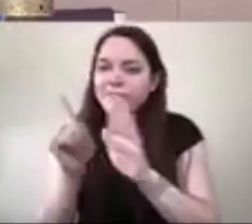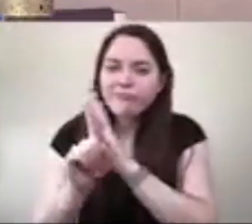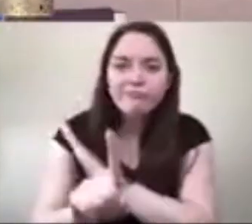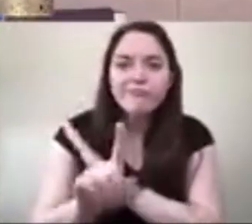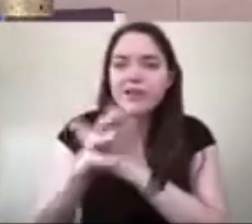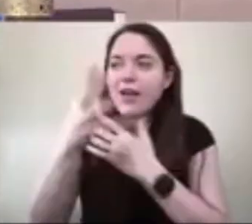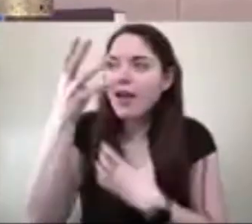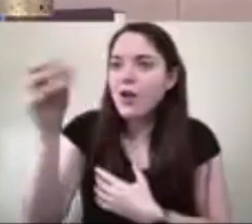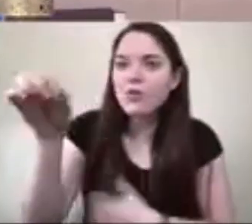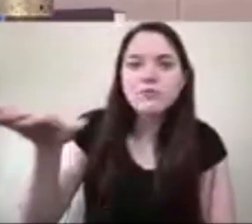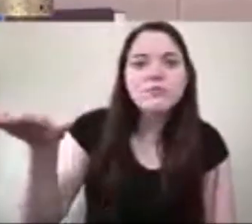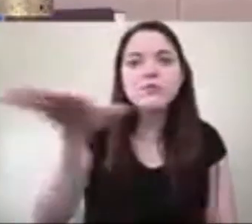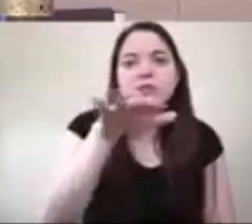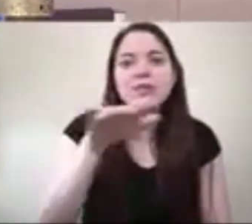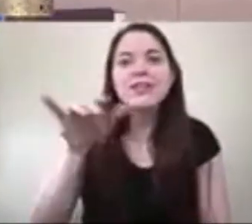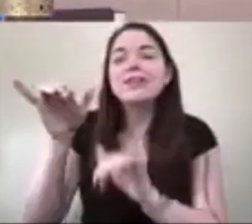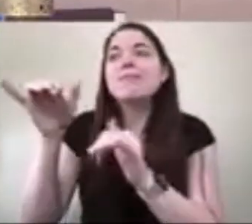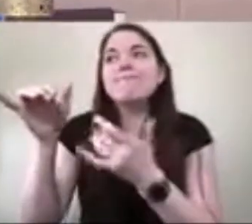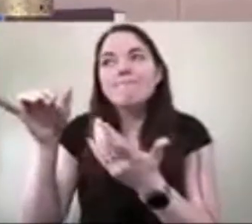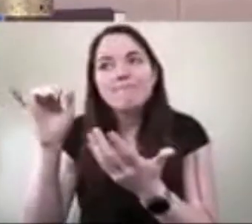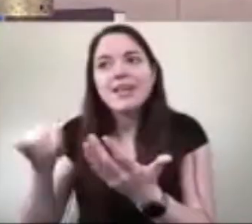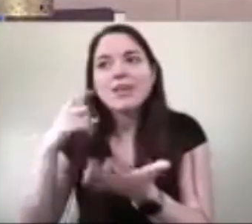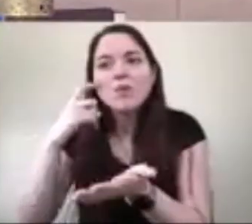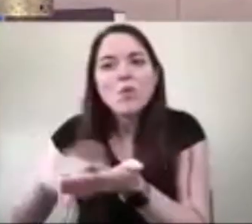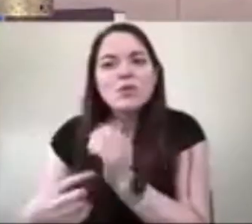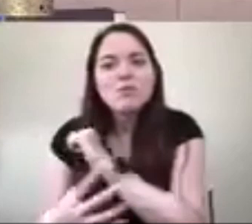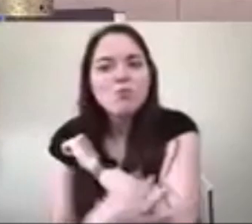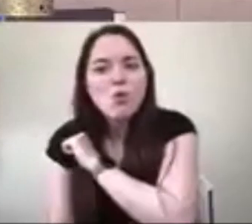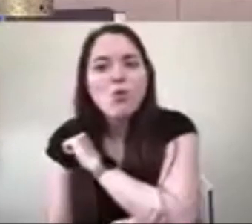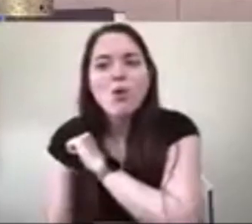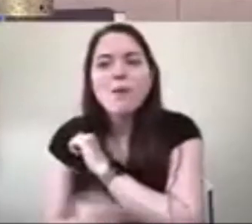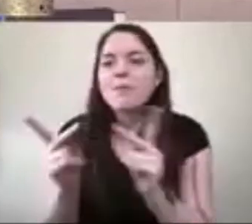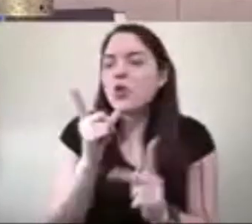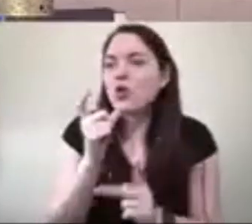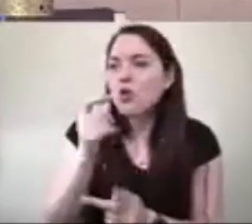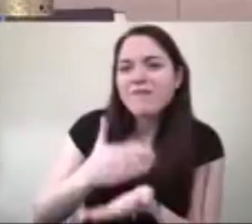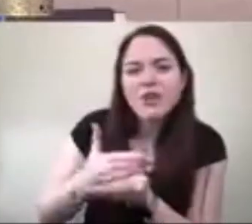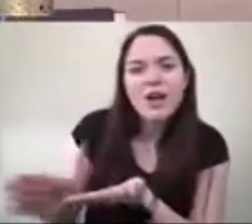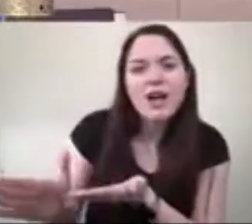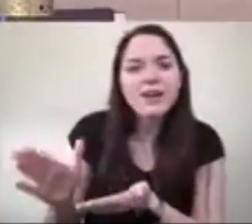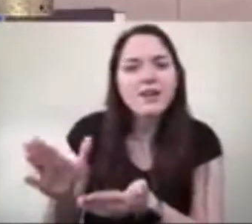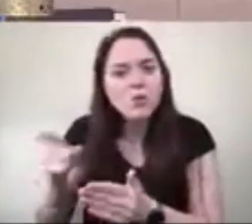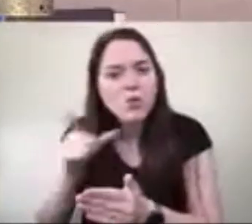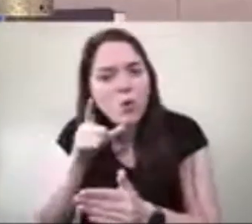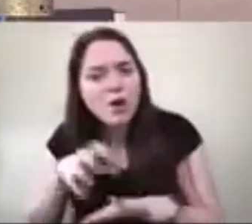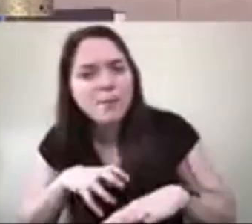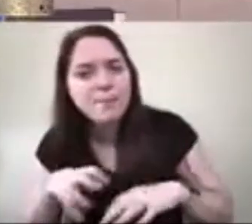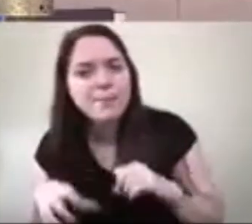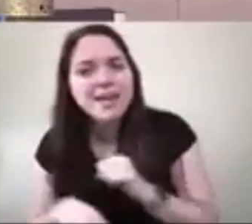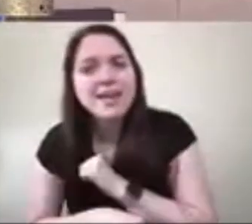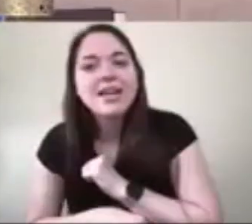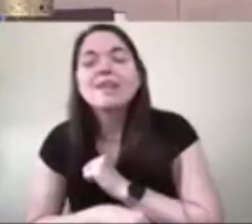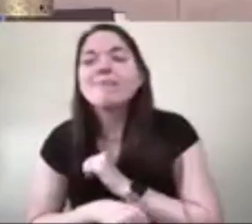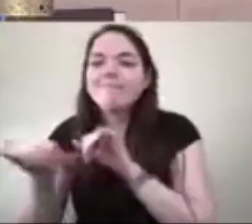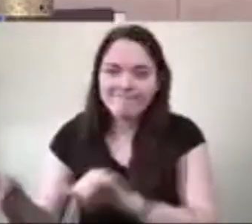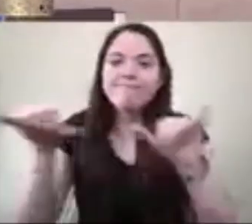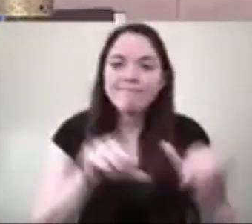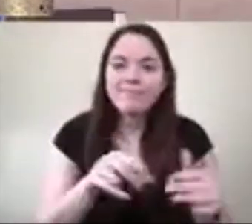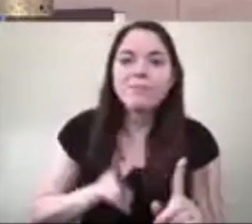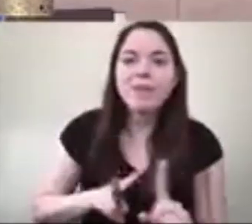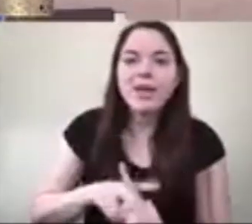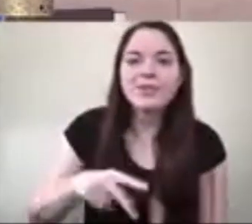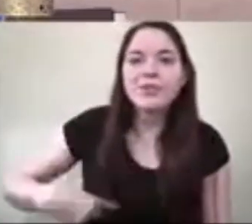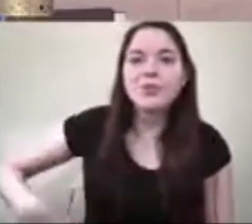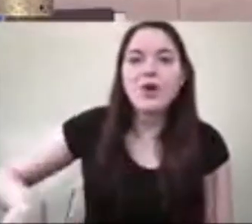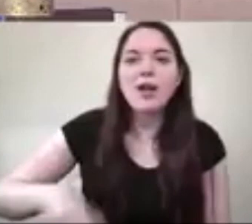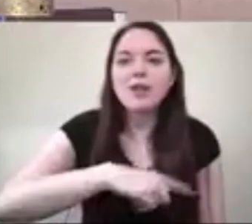forgotten, and the pained. Some ways to do this, first of all, is through serious study. And that's what the Spiritual Engagement Hour